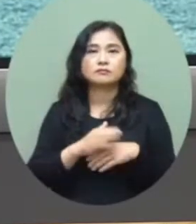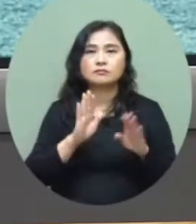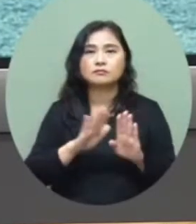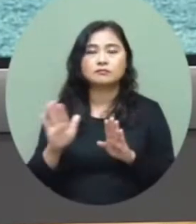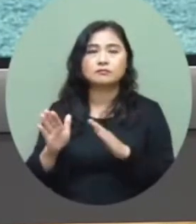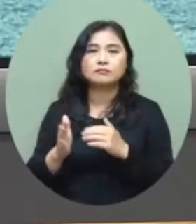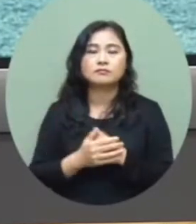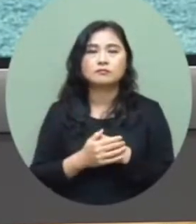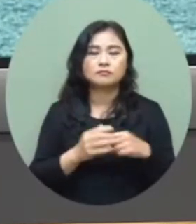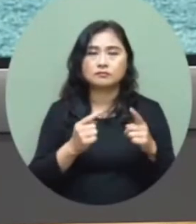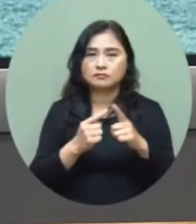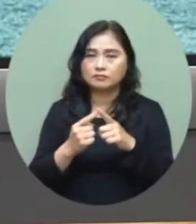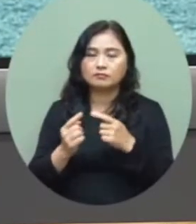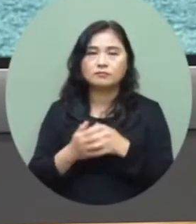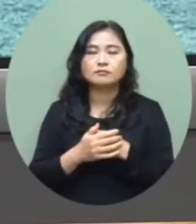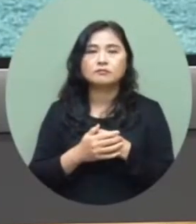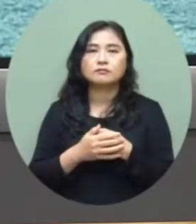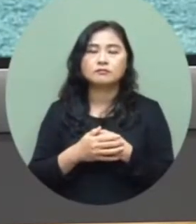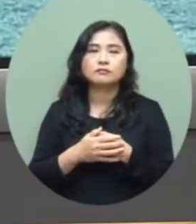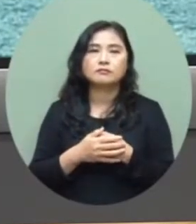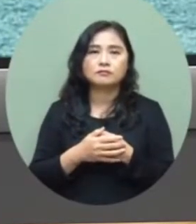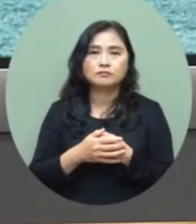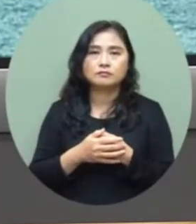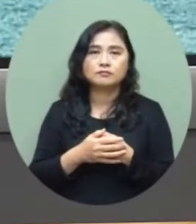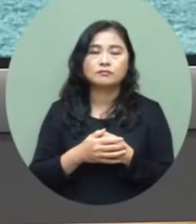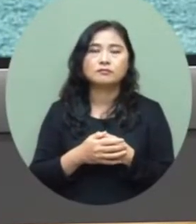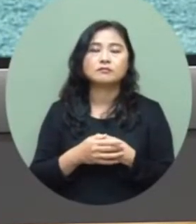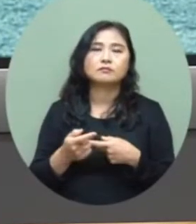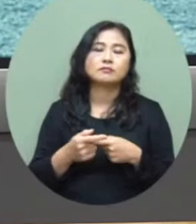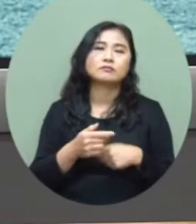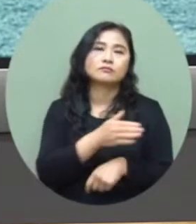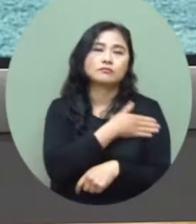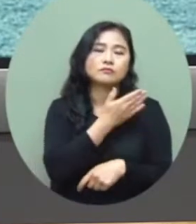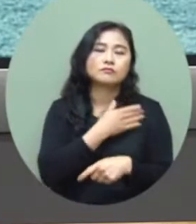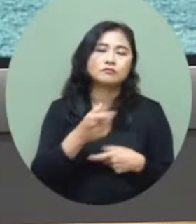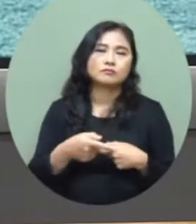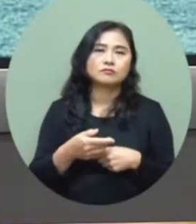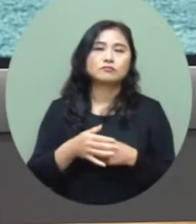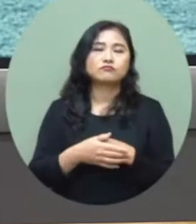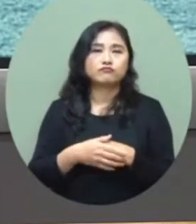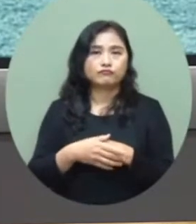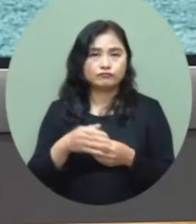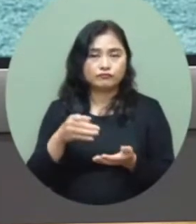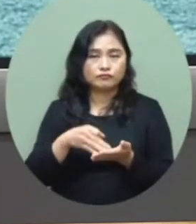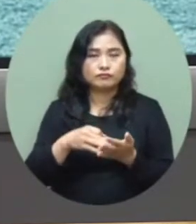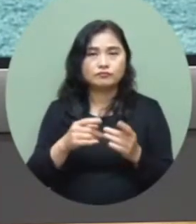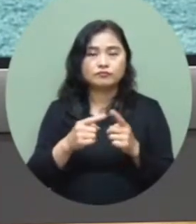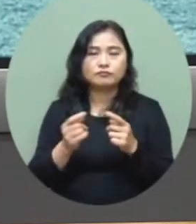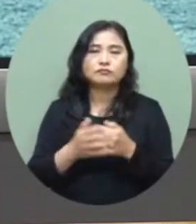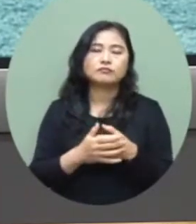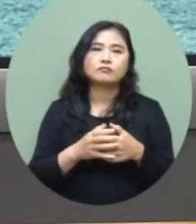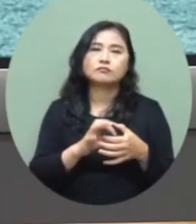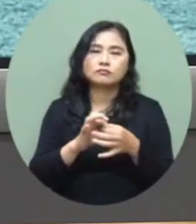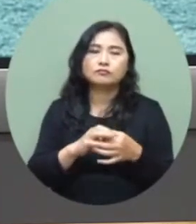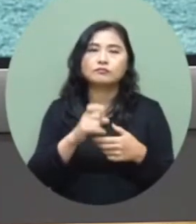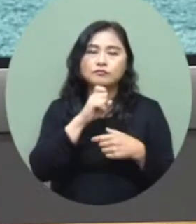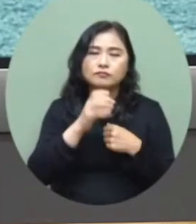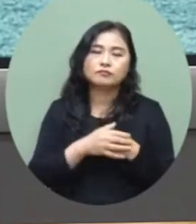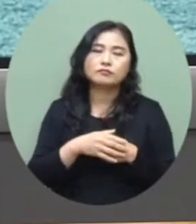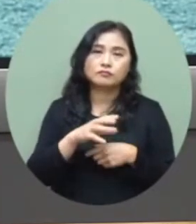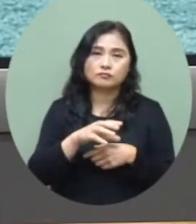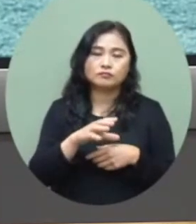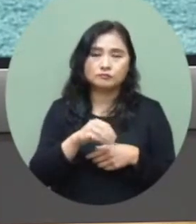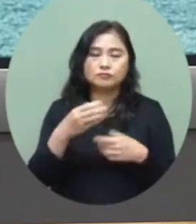membership system or the frequent users of their services, and therefore the staff should have established some kind of relationship with